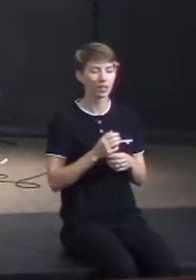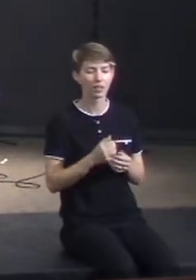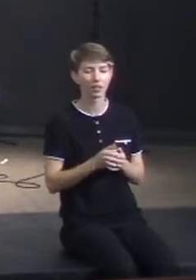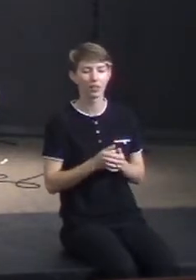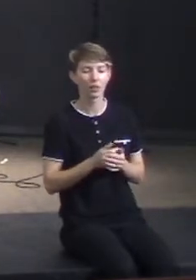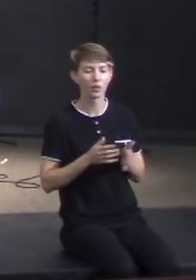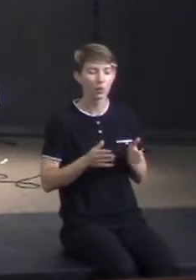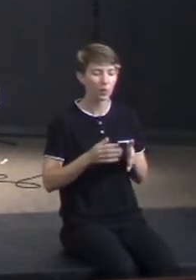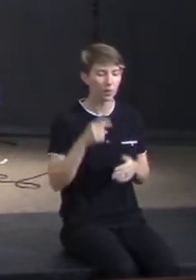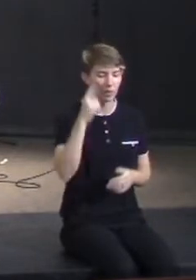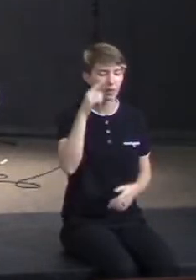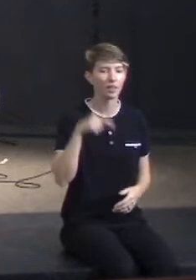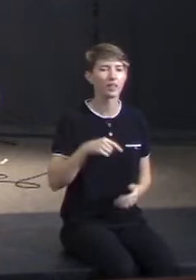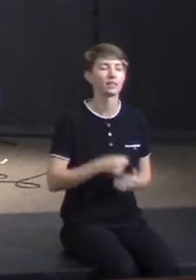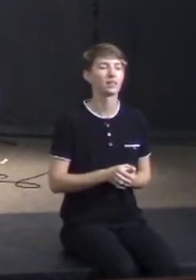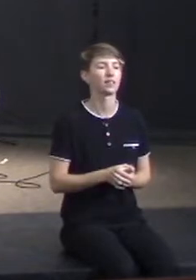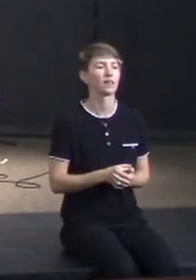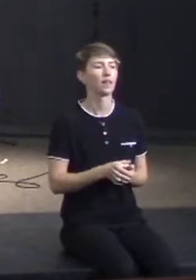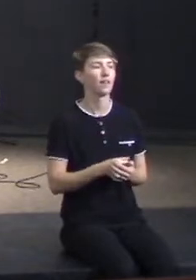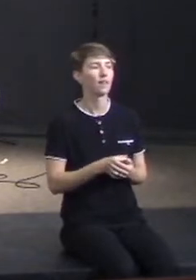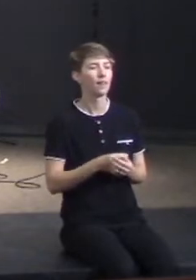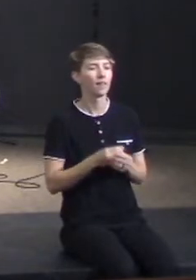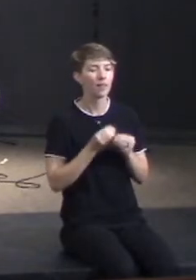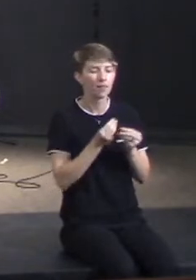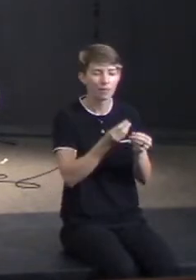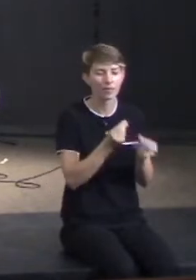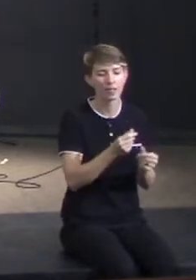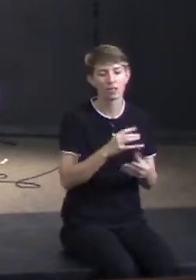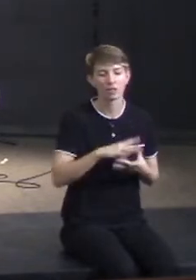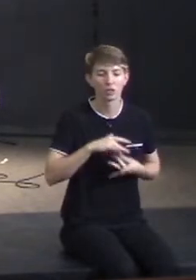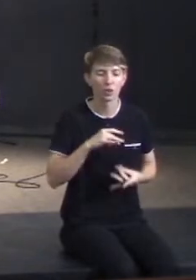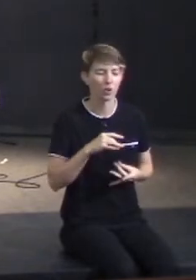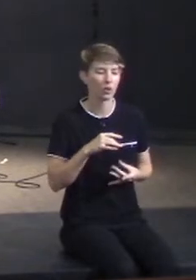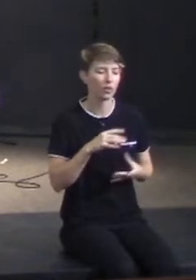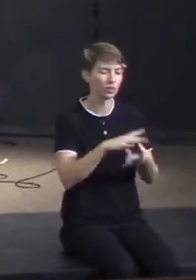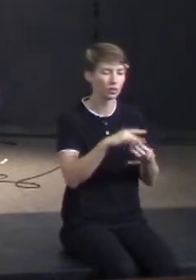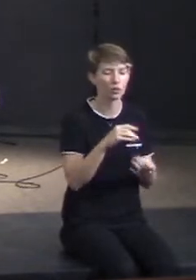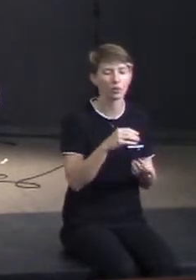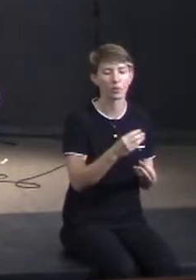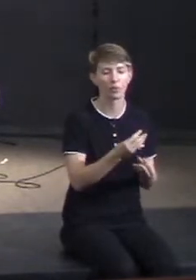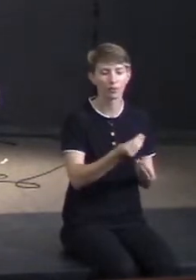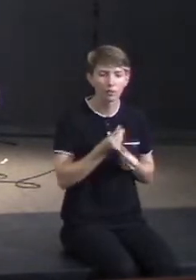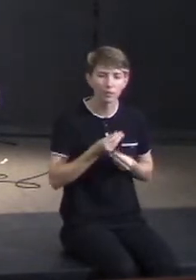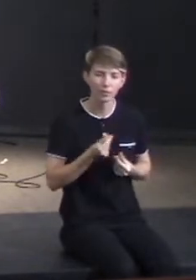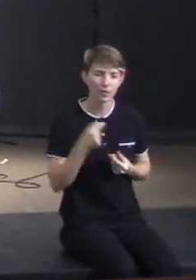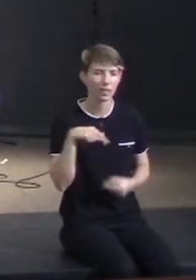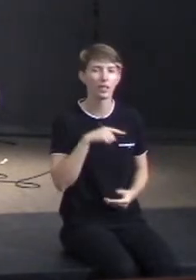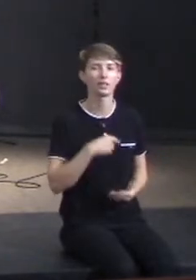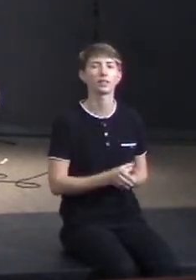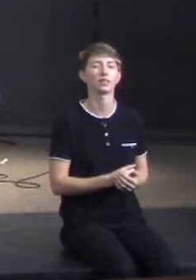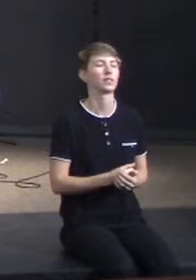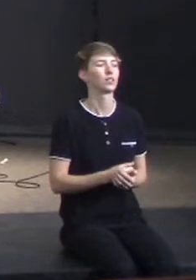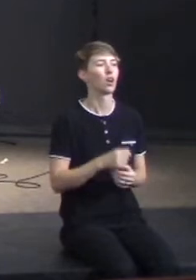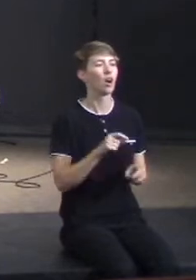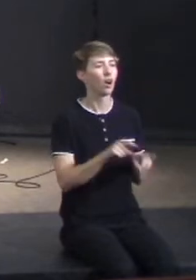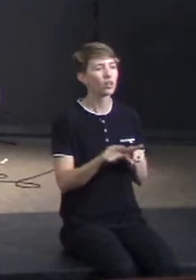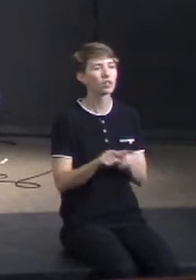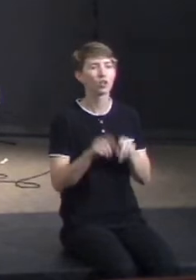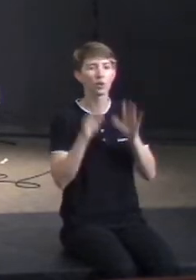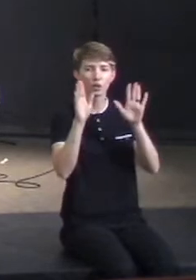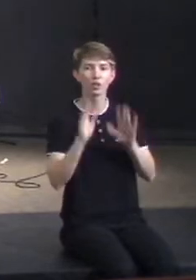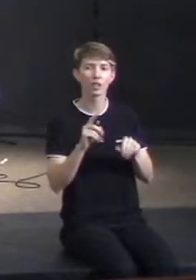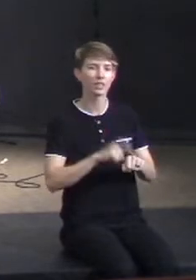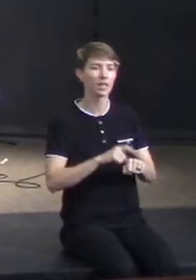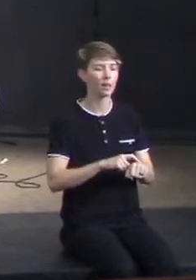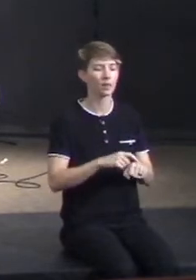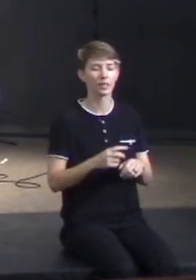soul so that that soul can then feed us. I also think it's a great time for us to kind of step up and kind of go, wow,